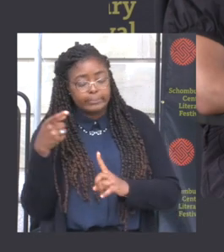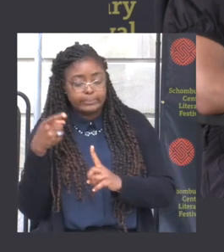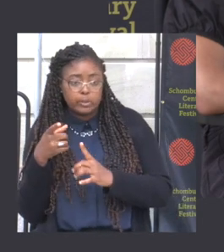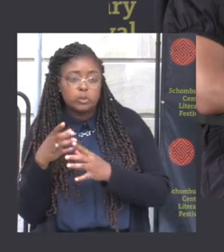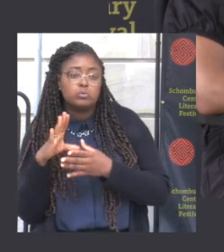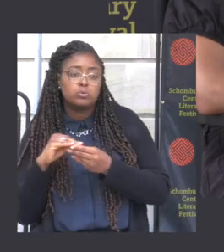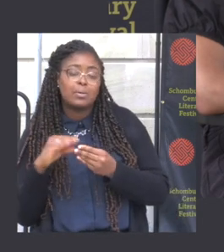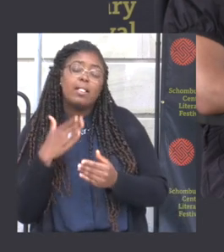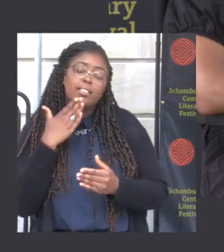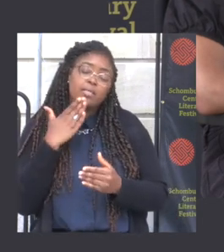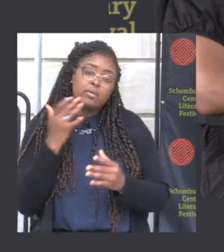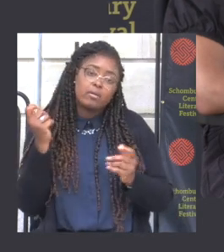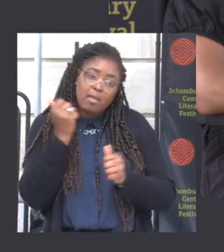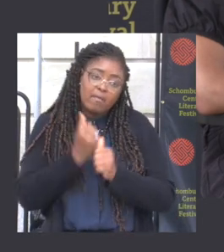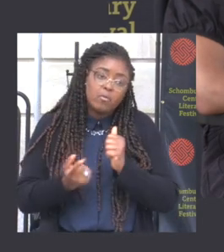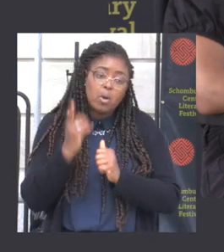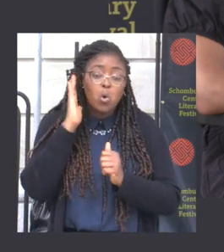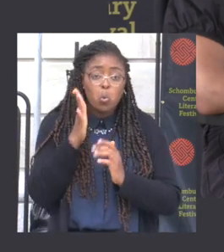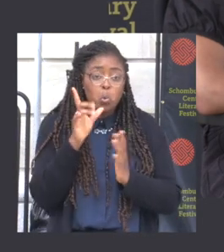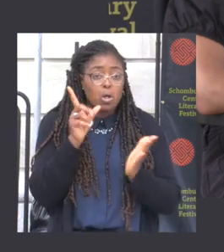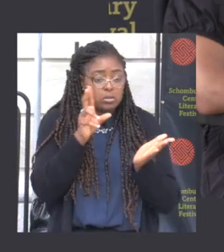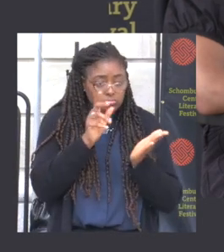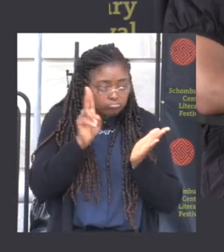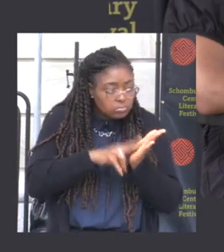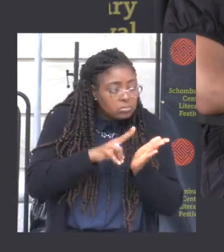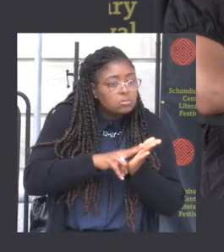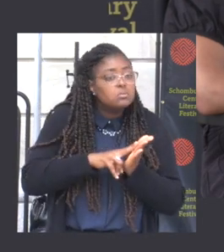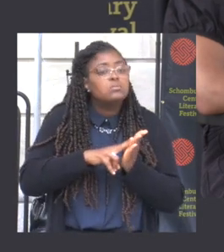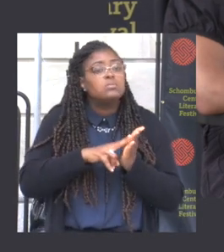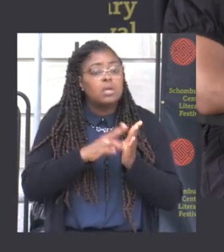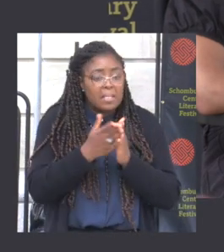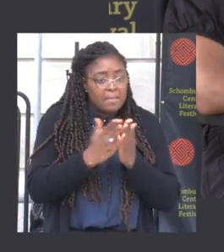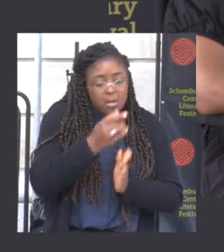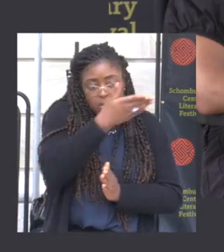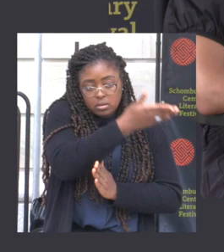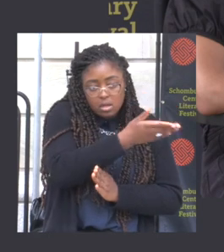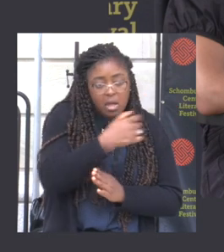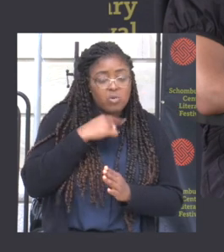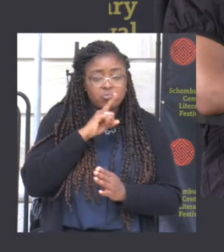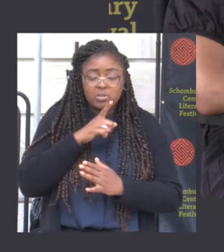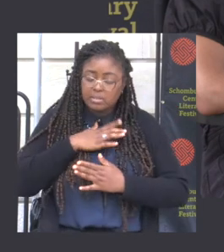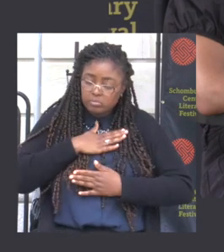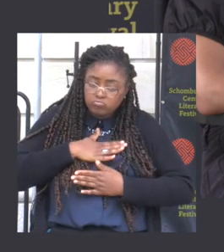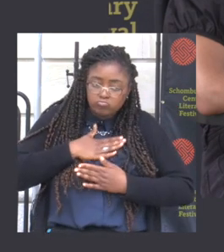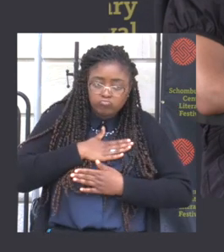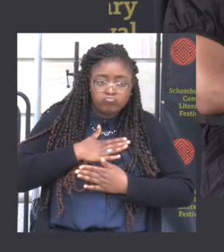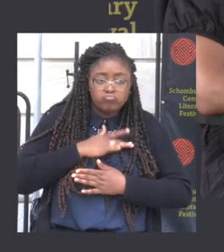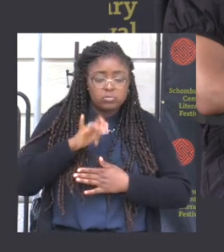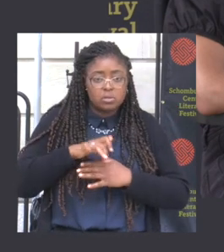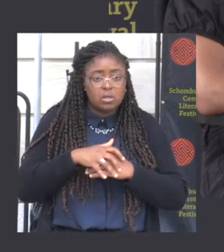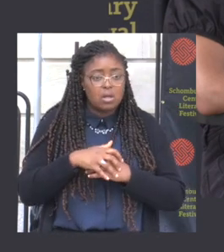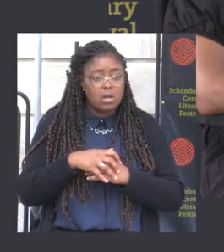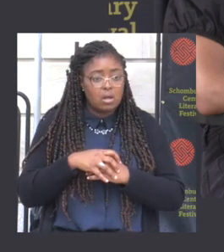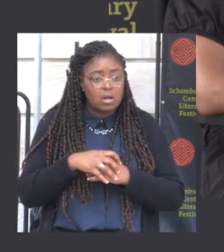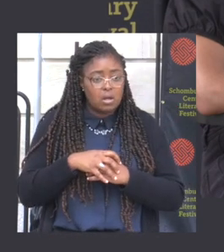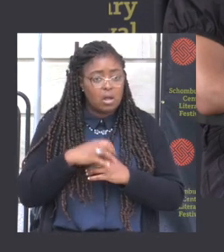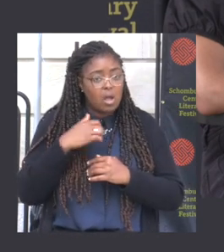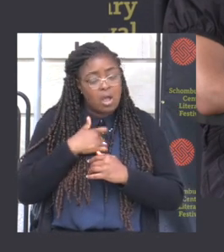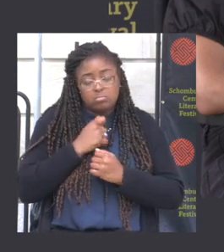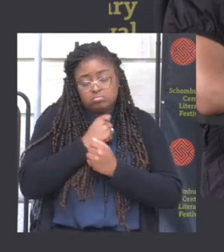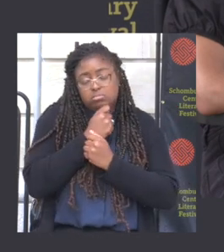will be signing copies of Black food over there. I really appreciate it. Look, I need to be in an audience. I love all my people.